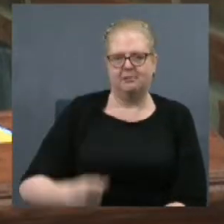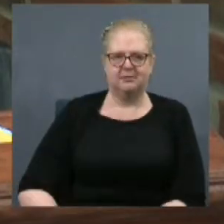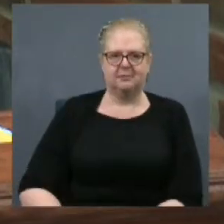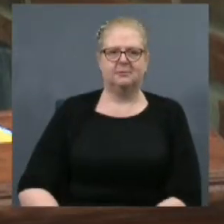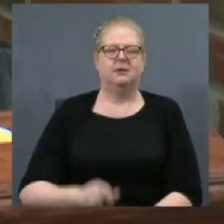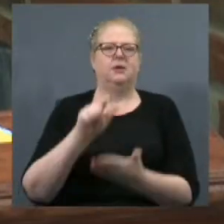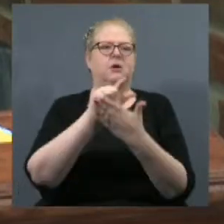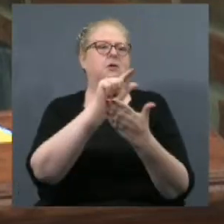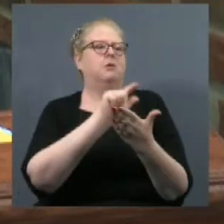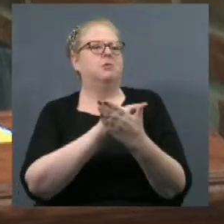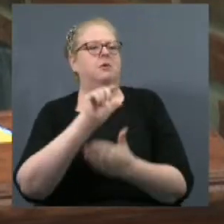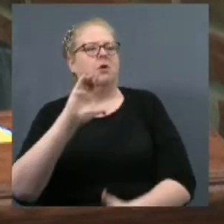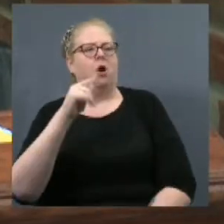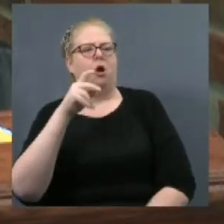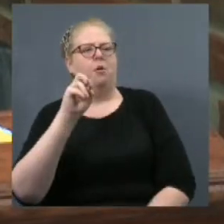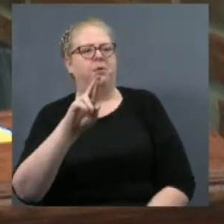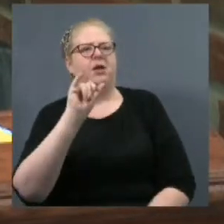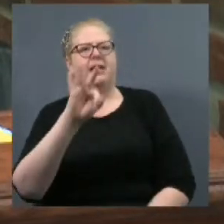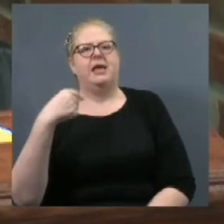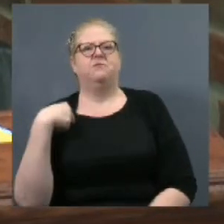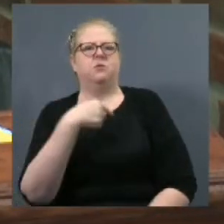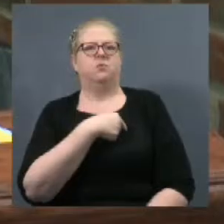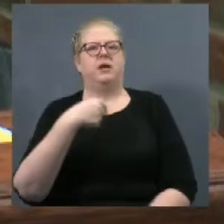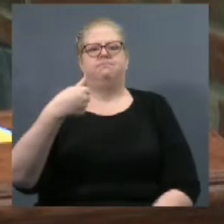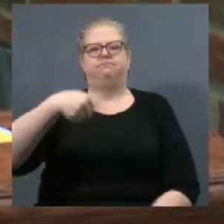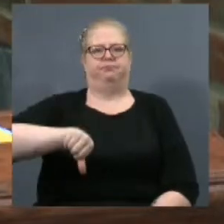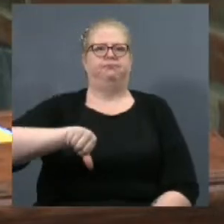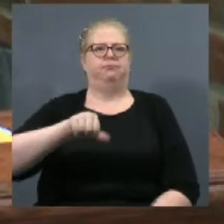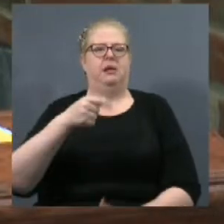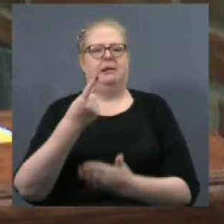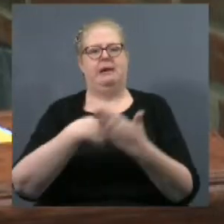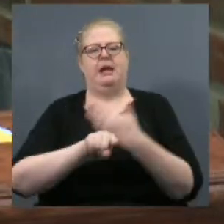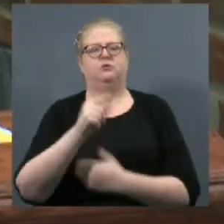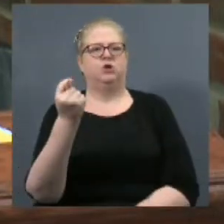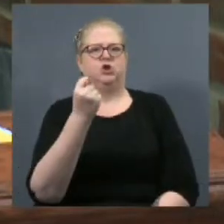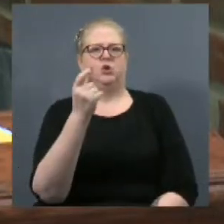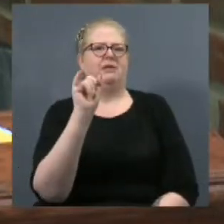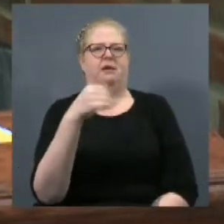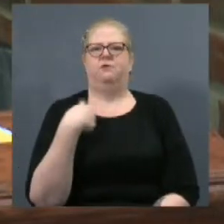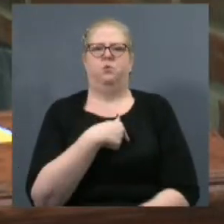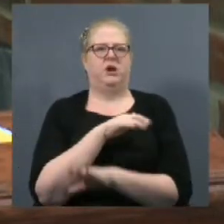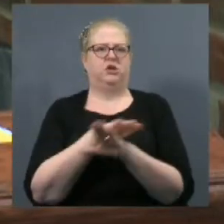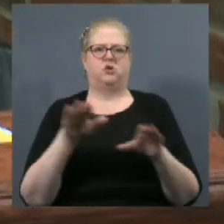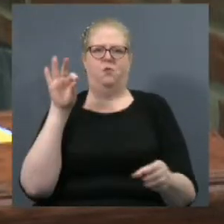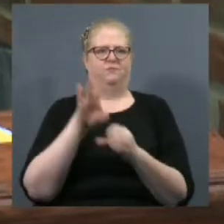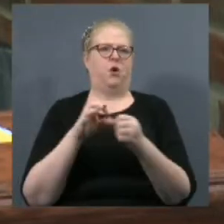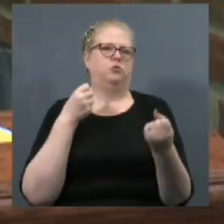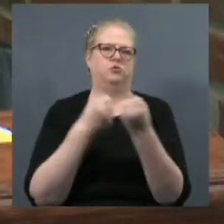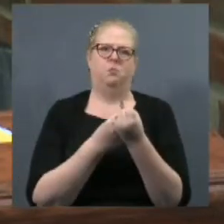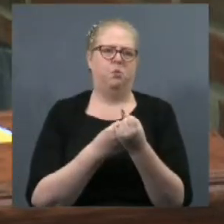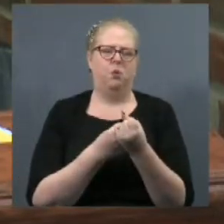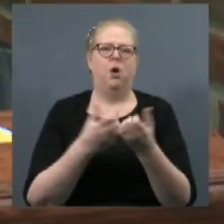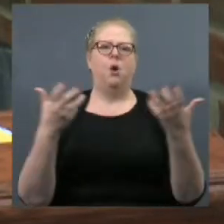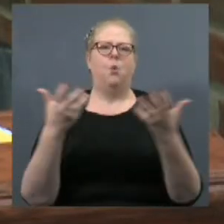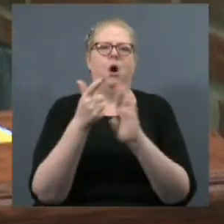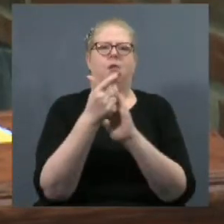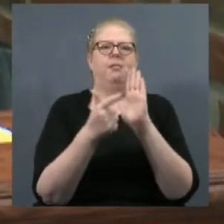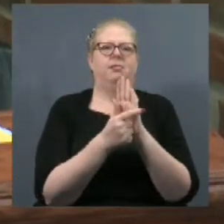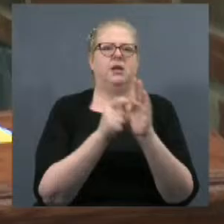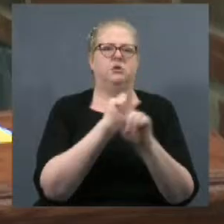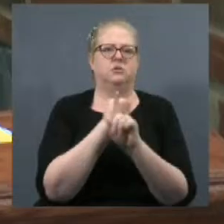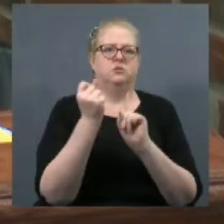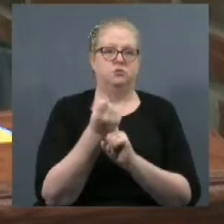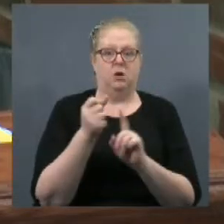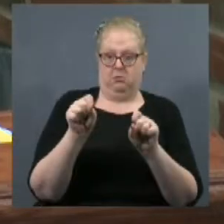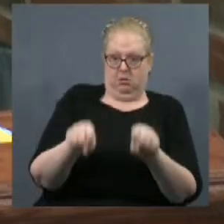we don't vote for this next Tuesday. What are the legal situations? Can these